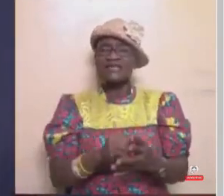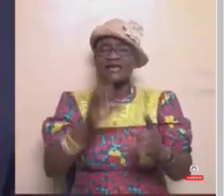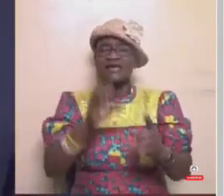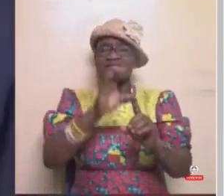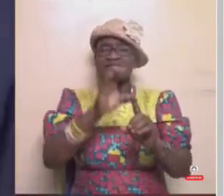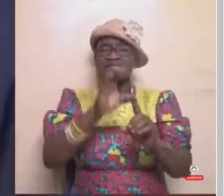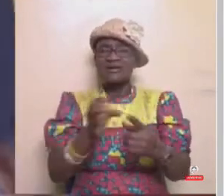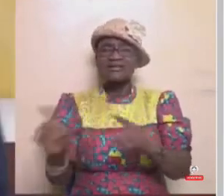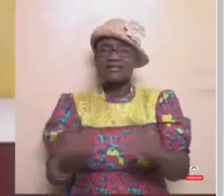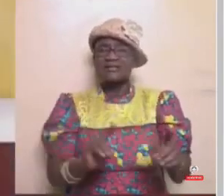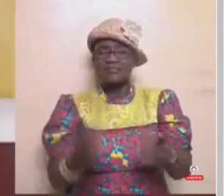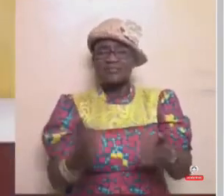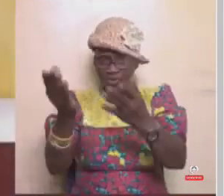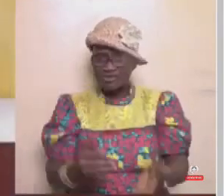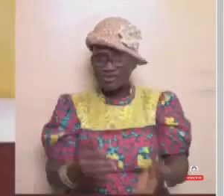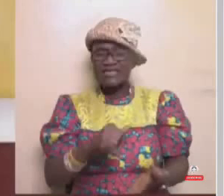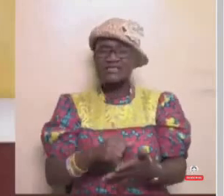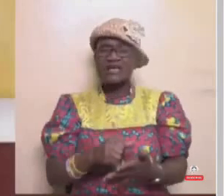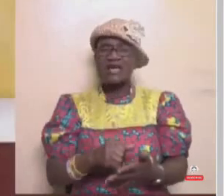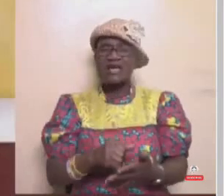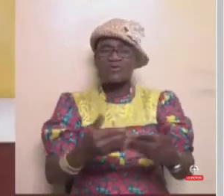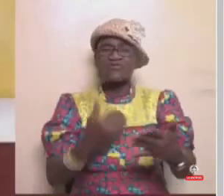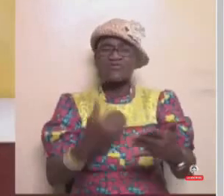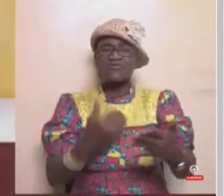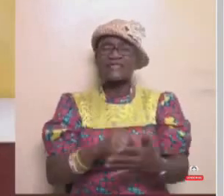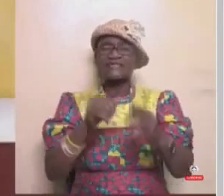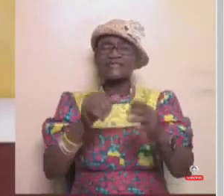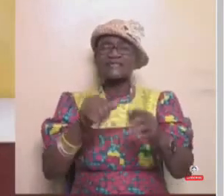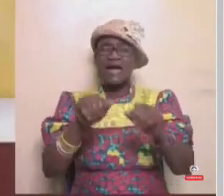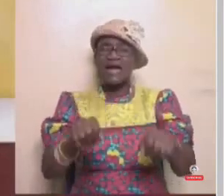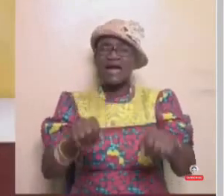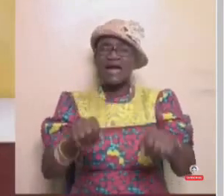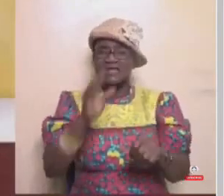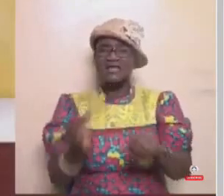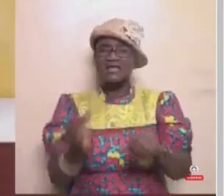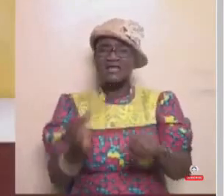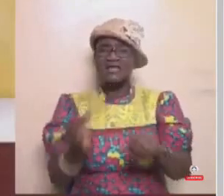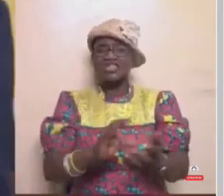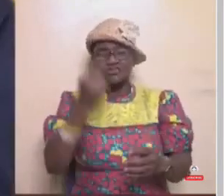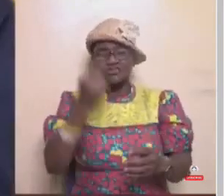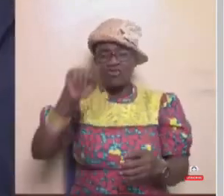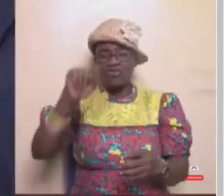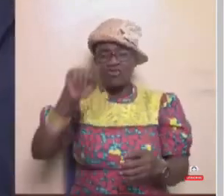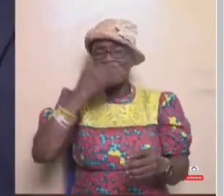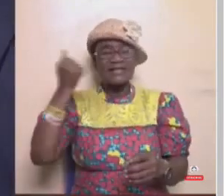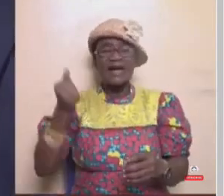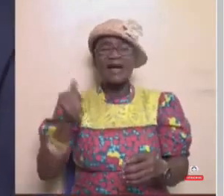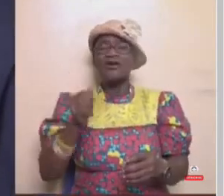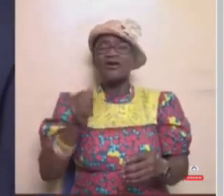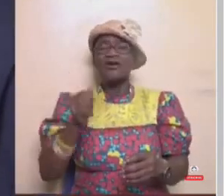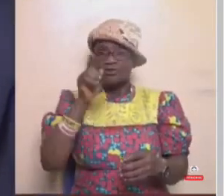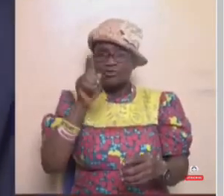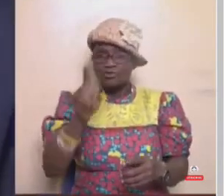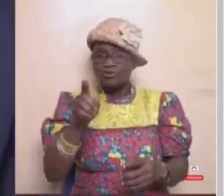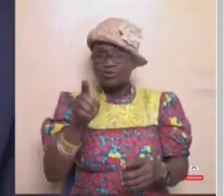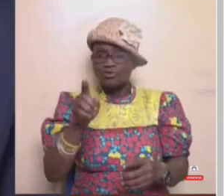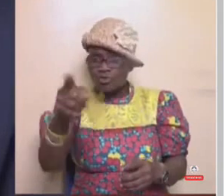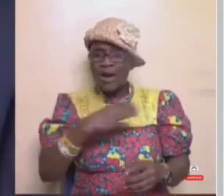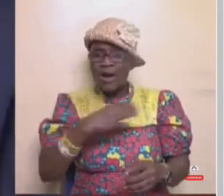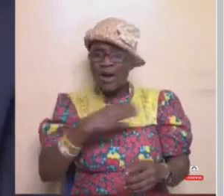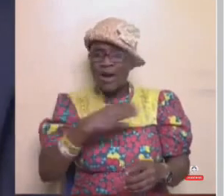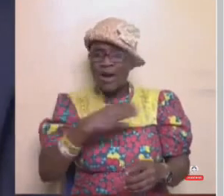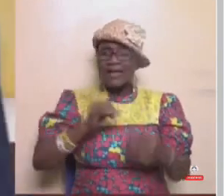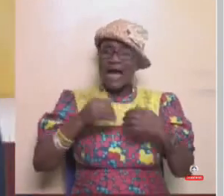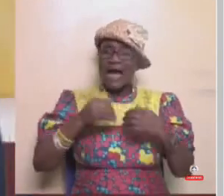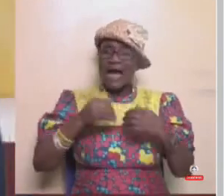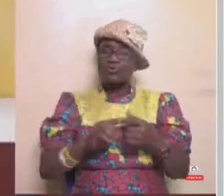it. And before it can be changed for better, you and I need to do something.